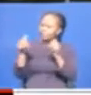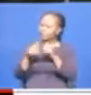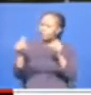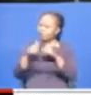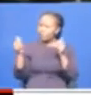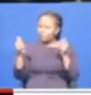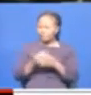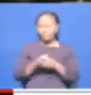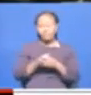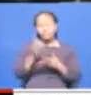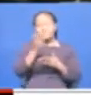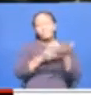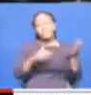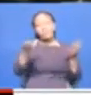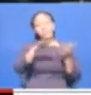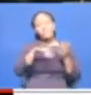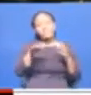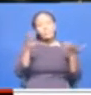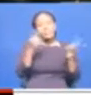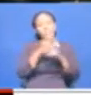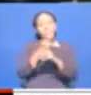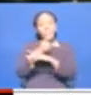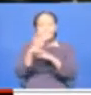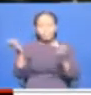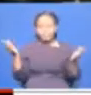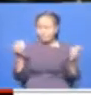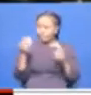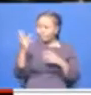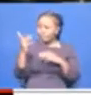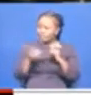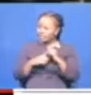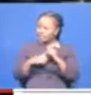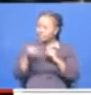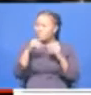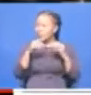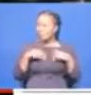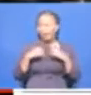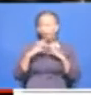za Kawangware, Getina na Kabiro, tumekuwa na changamoto za